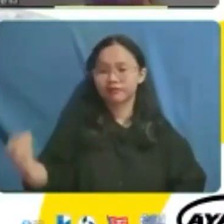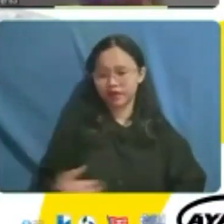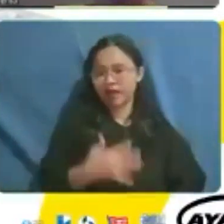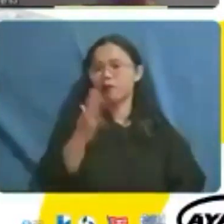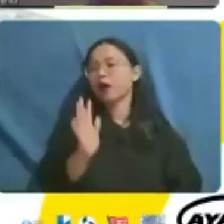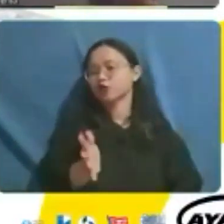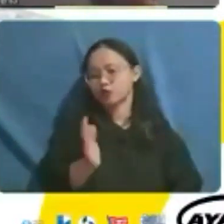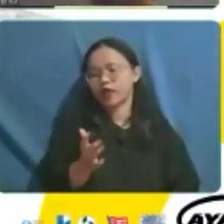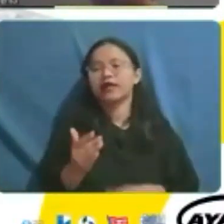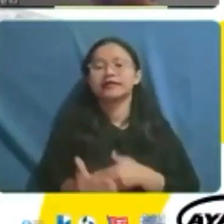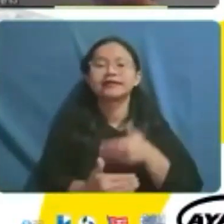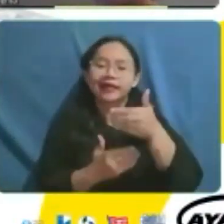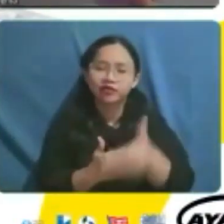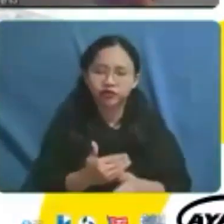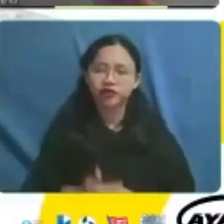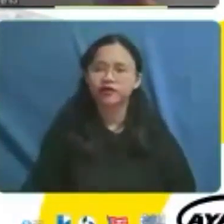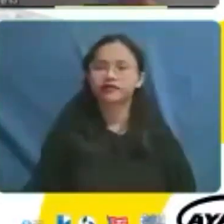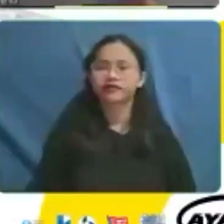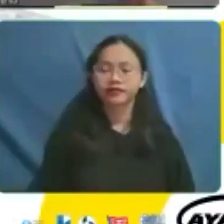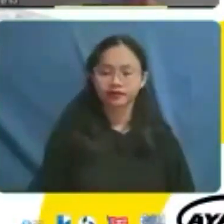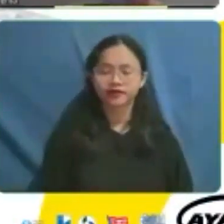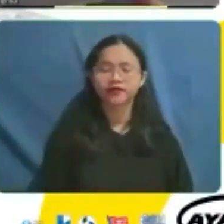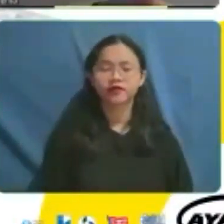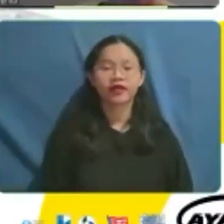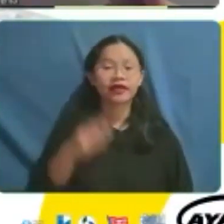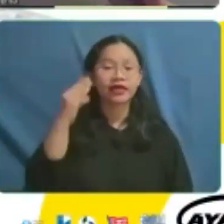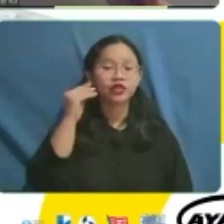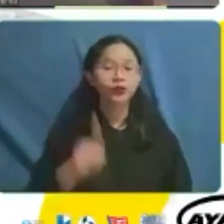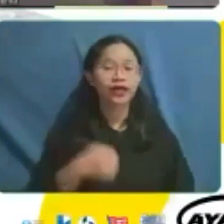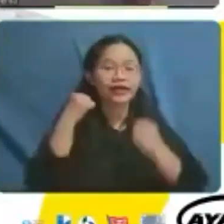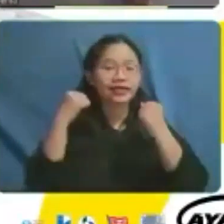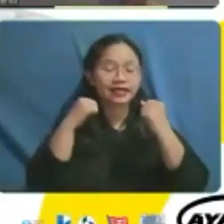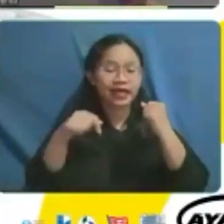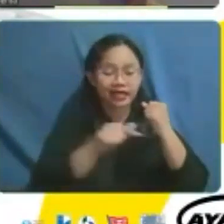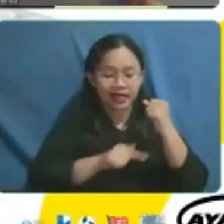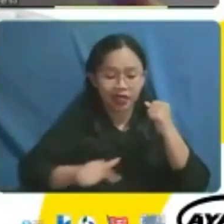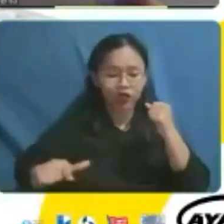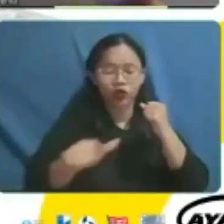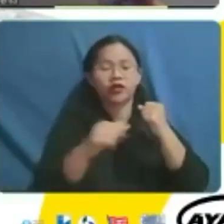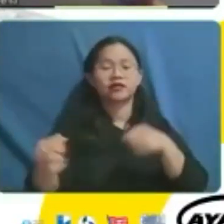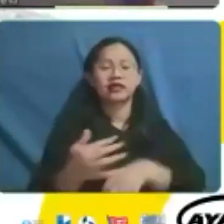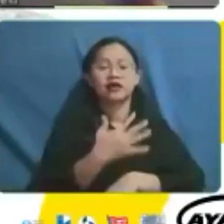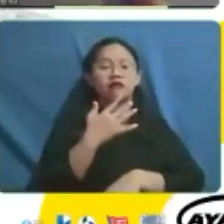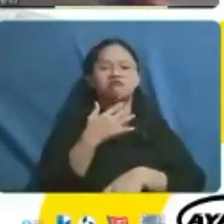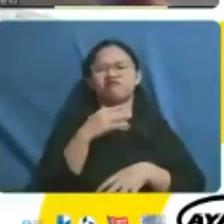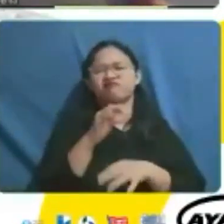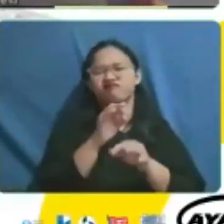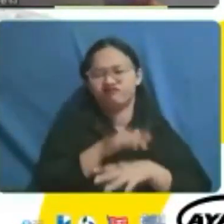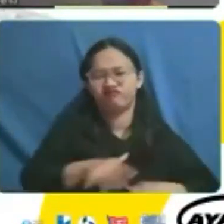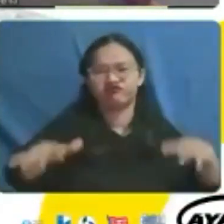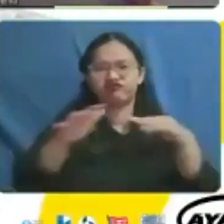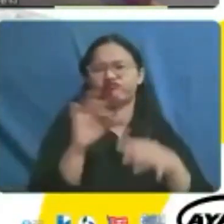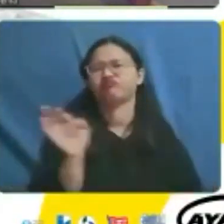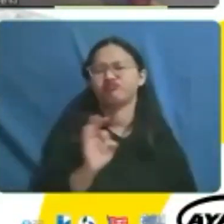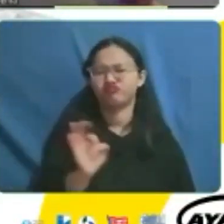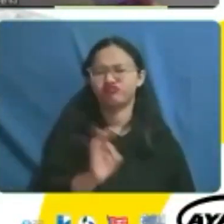not equally distributed. So if you think about this geographically, we can see certainly